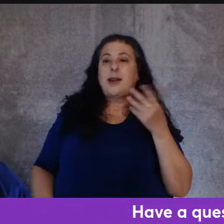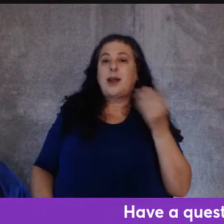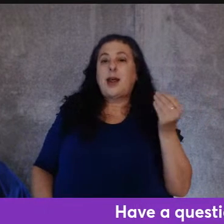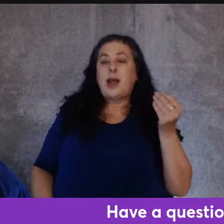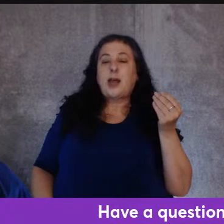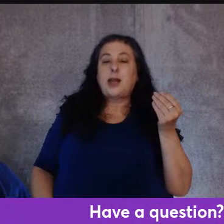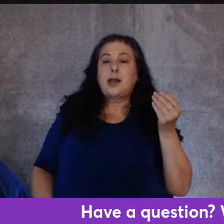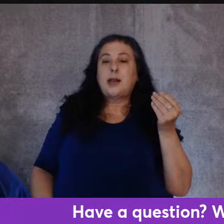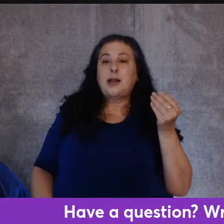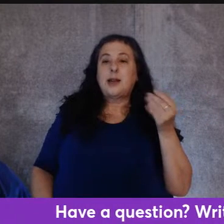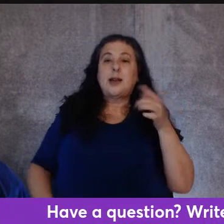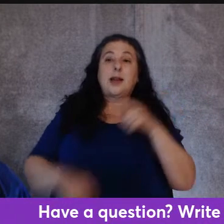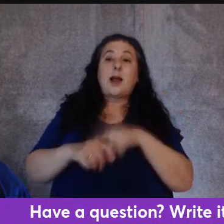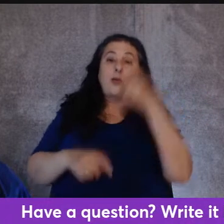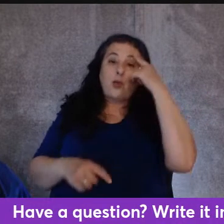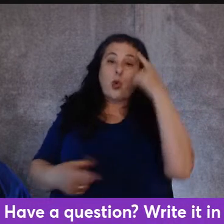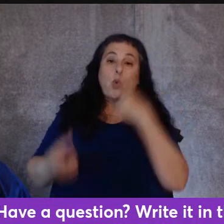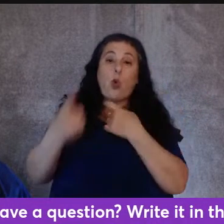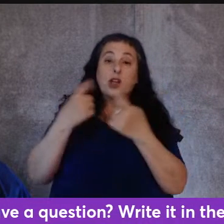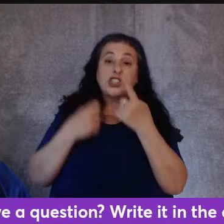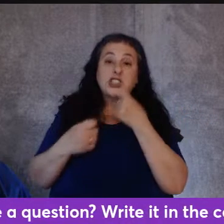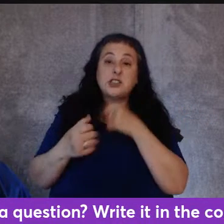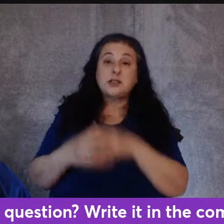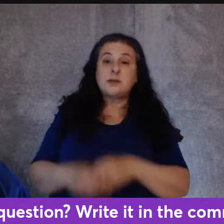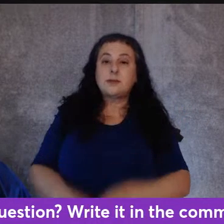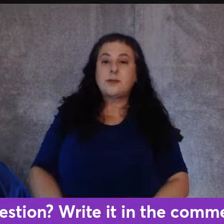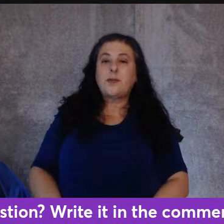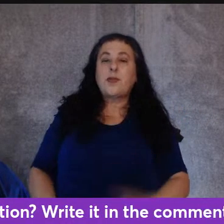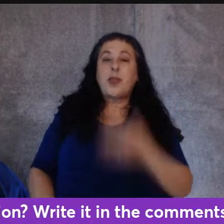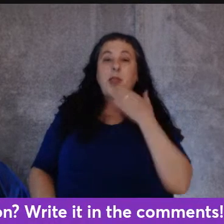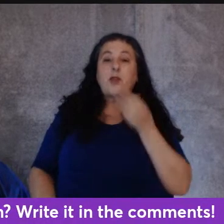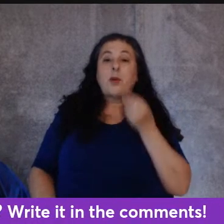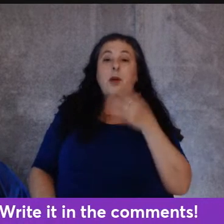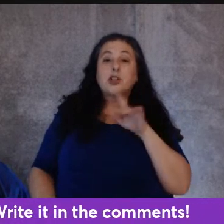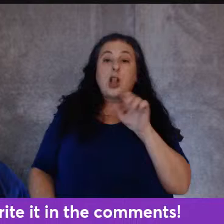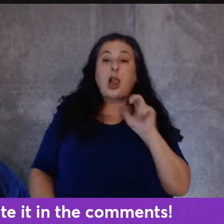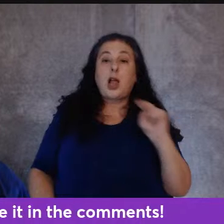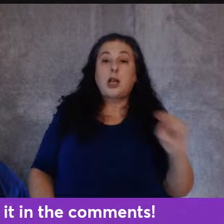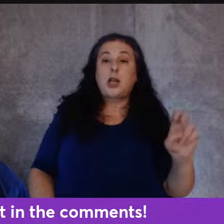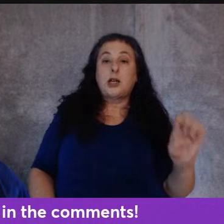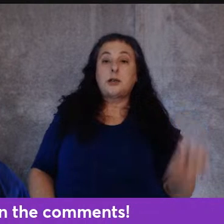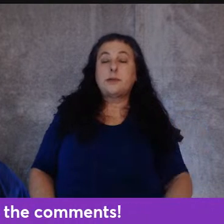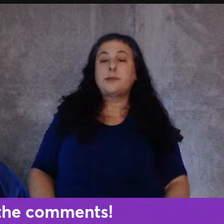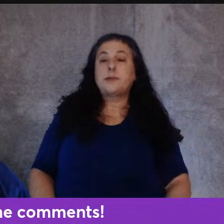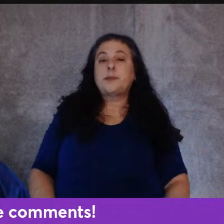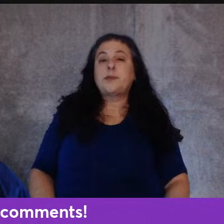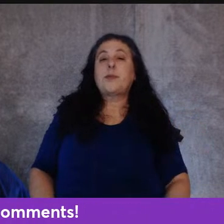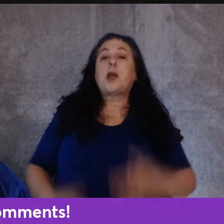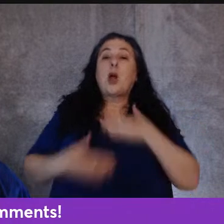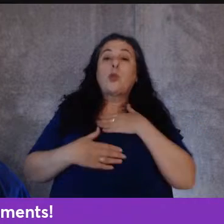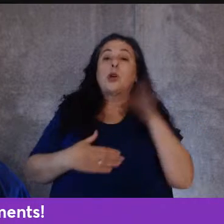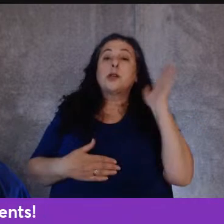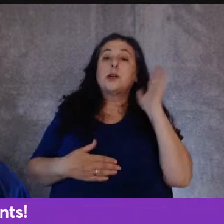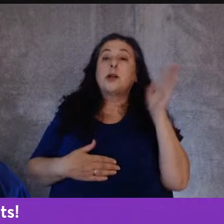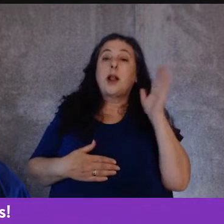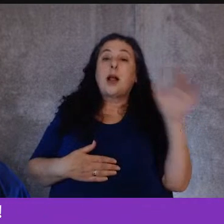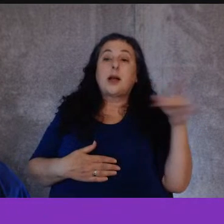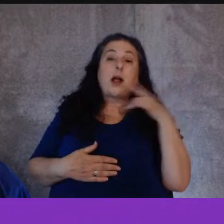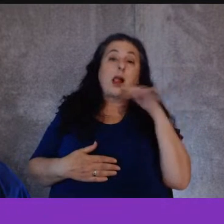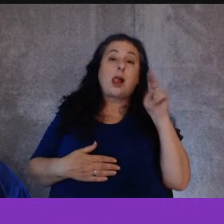And time for questions. Yeah, thank you very much, Lynn. Appreciate the presentation. And as Lynn